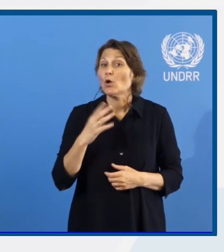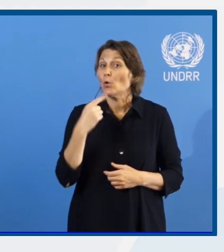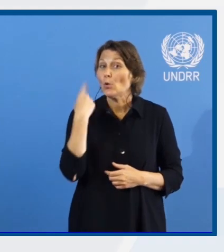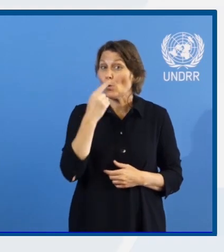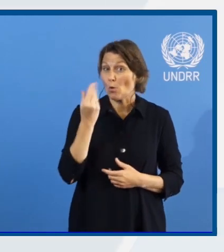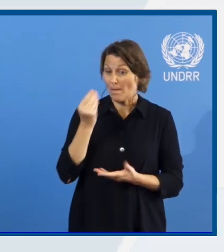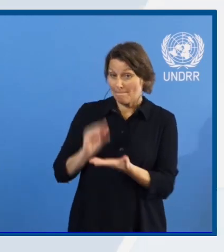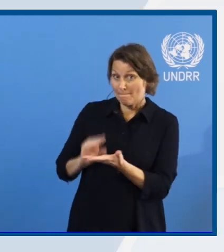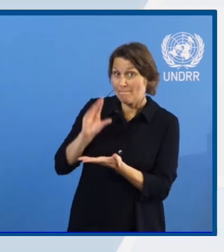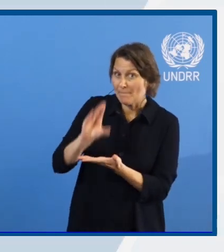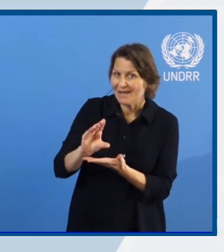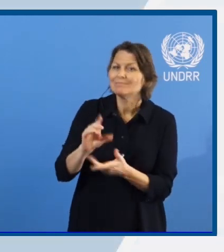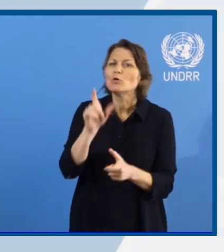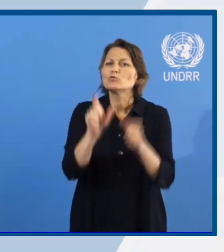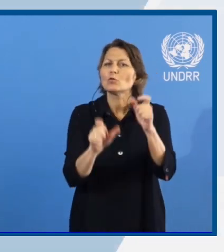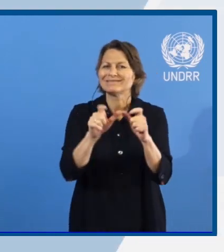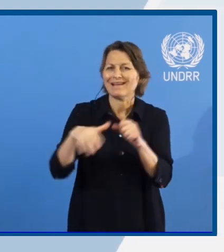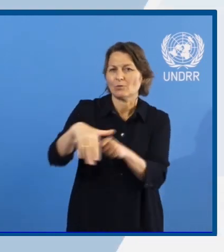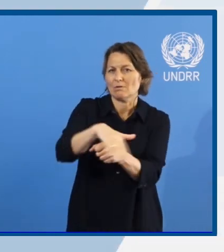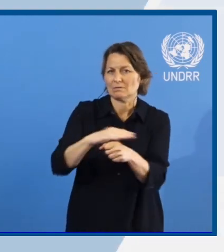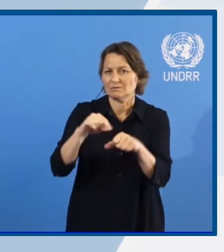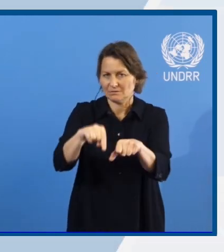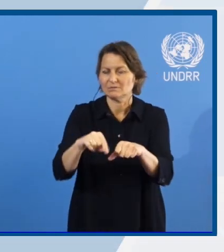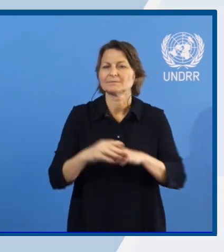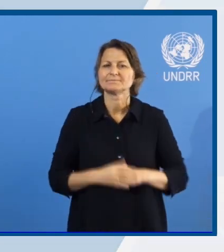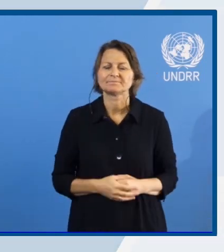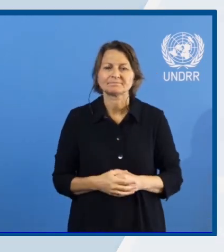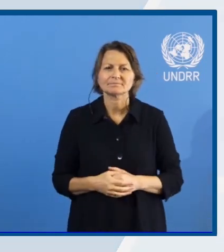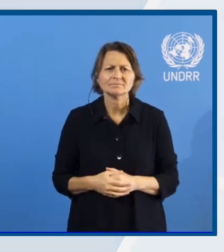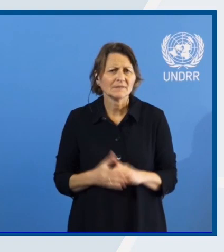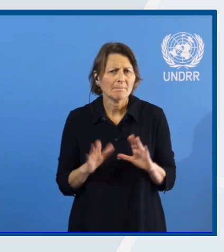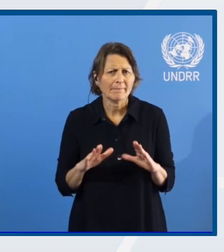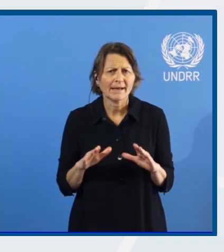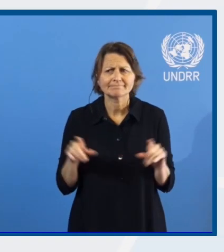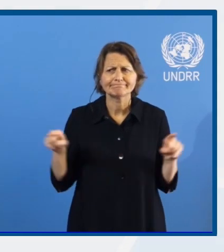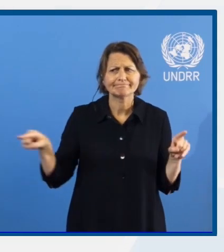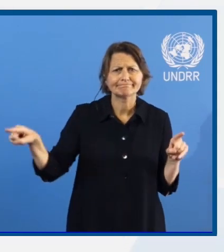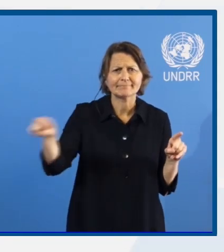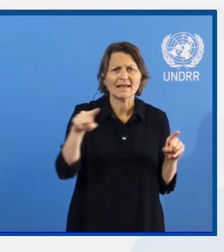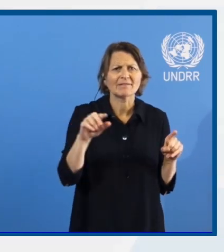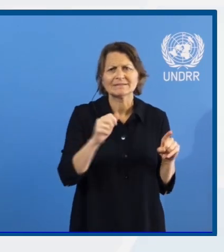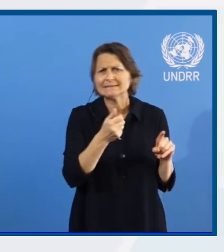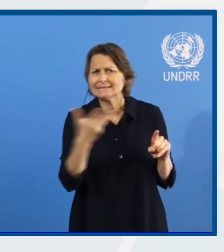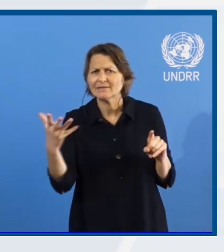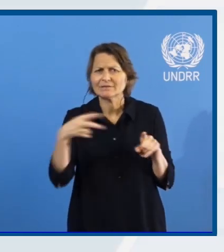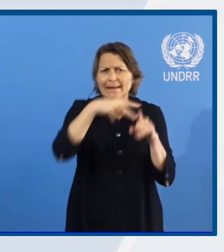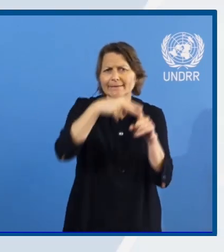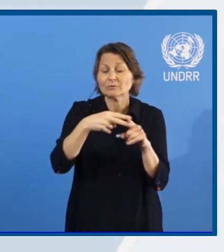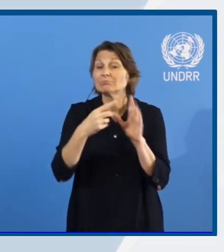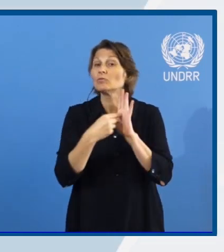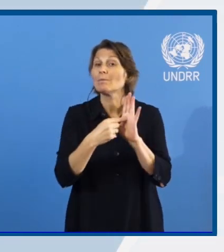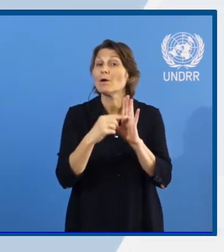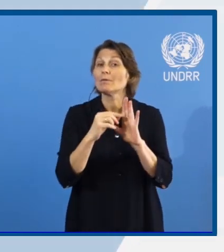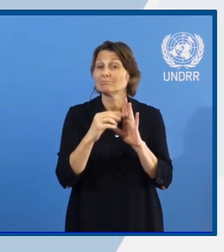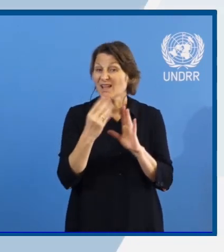sector, but what would it take to adapt some of the other financing instruments, the development bank instruments,